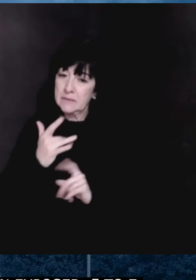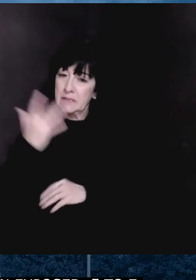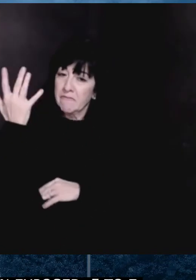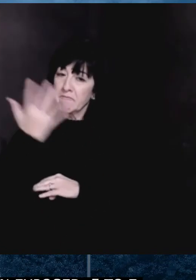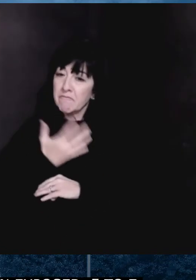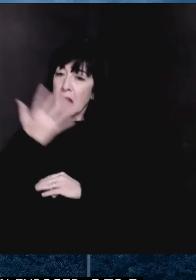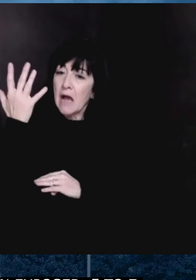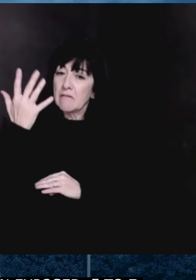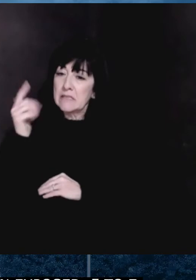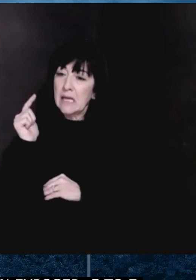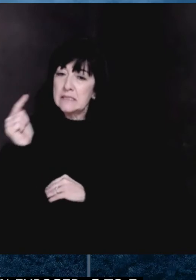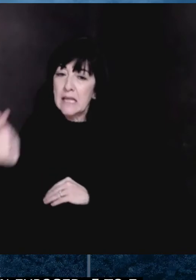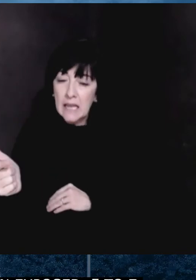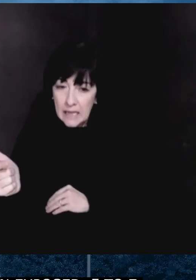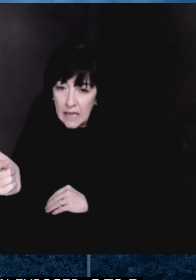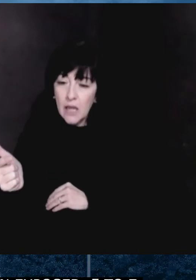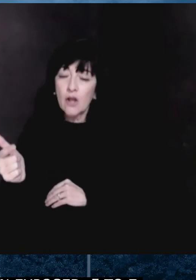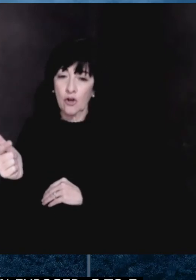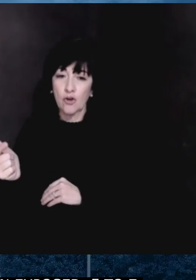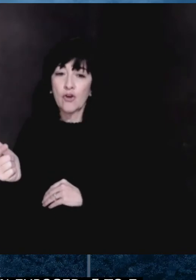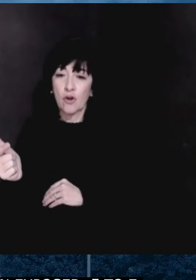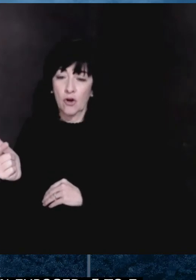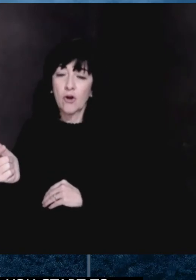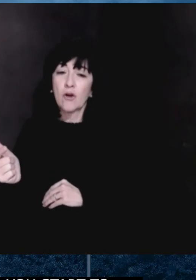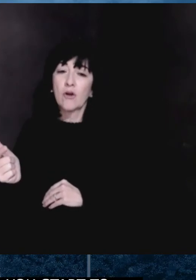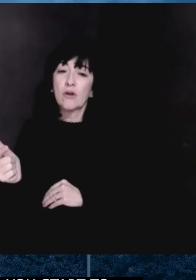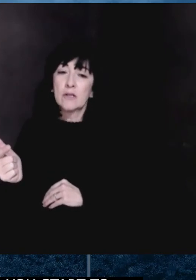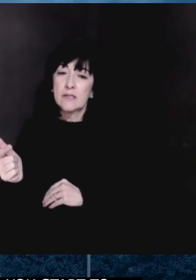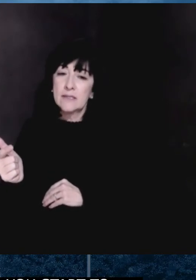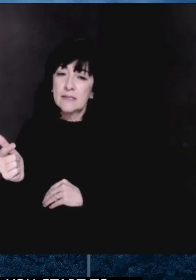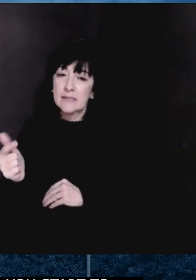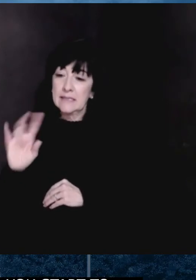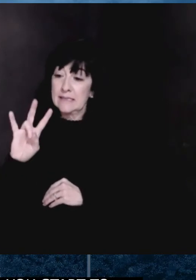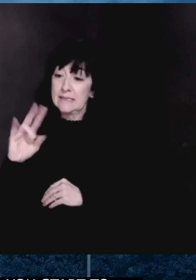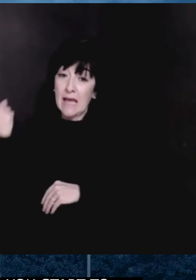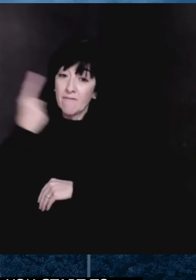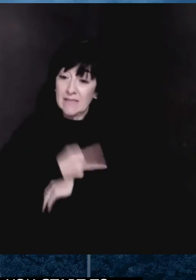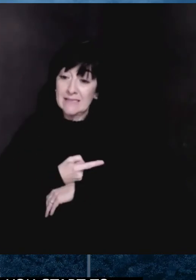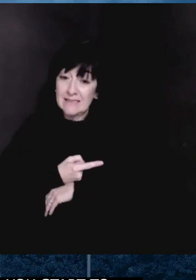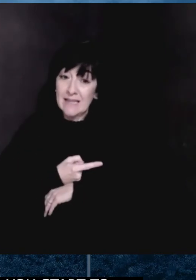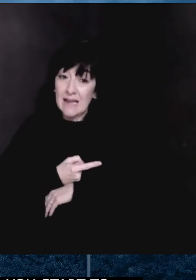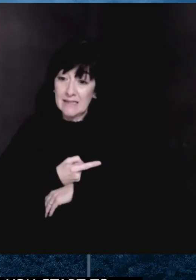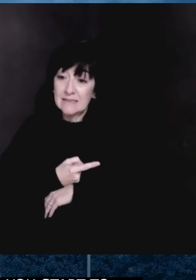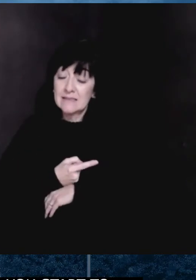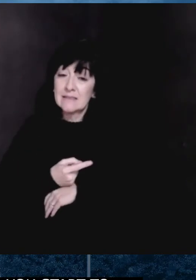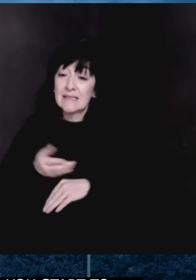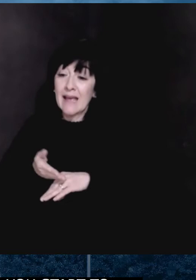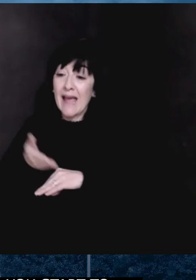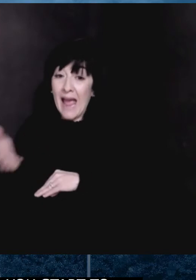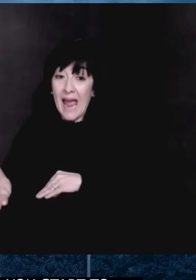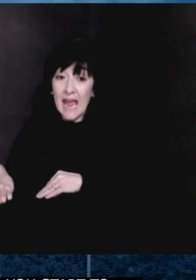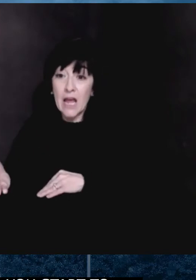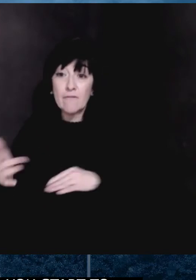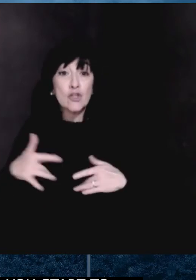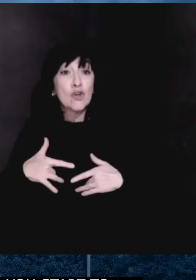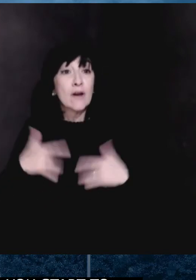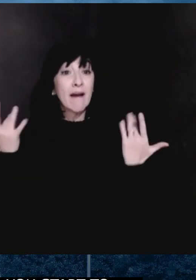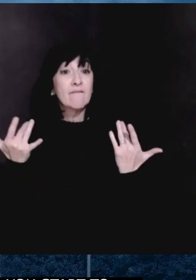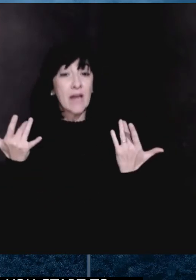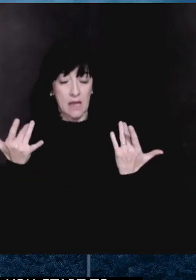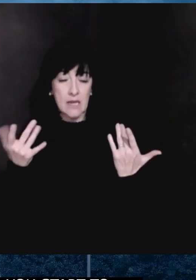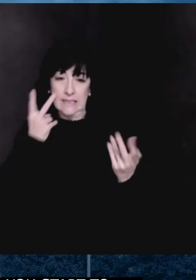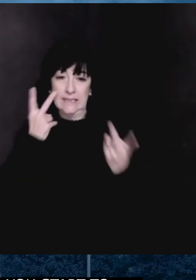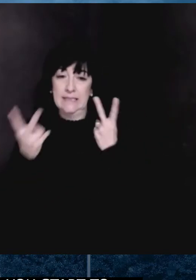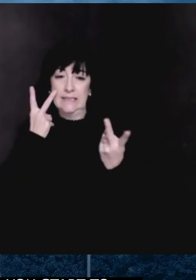you start to see your numbers go up 5 to 7 days after exposure, but then they often continue to go up as